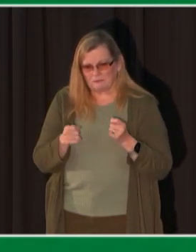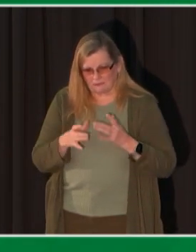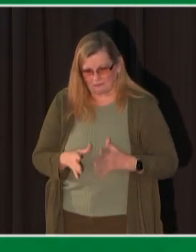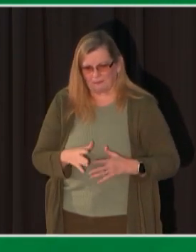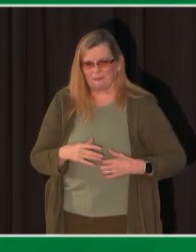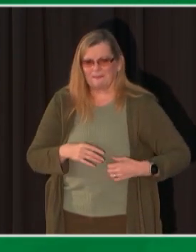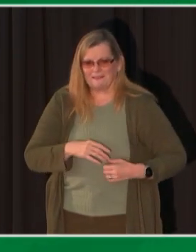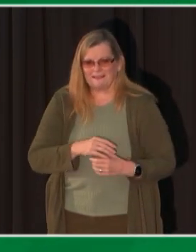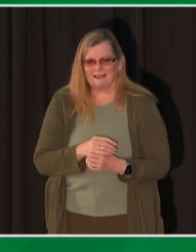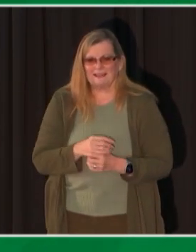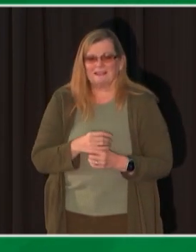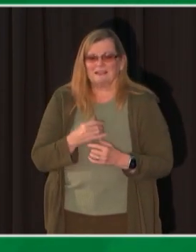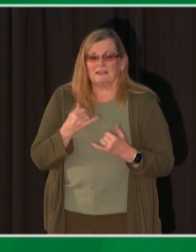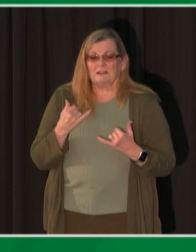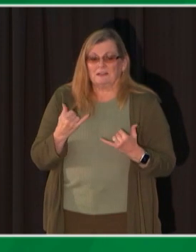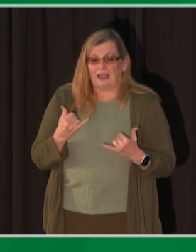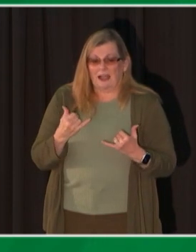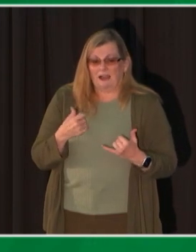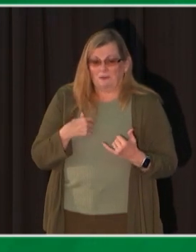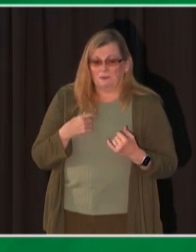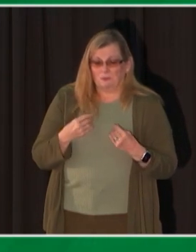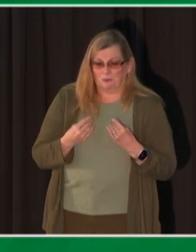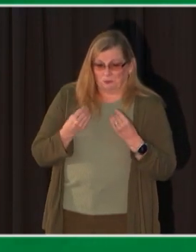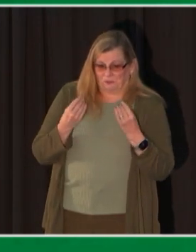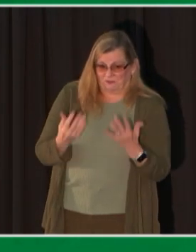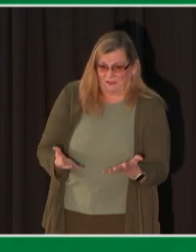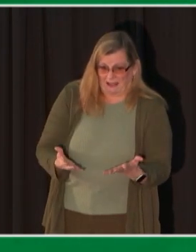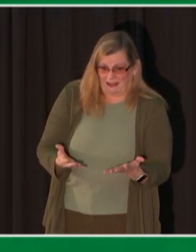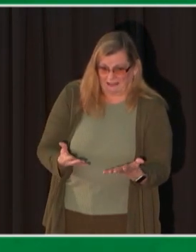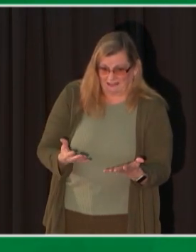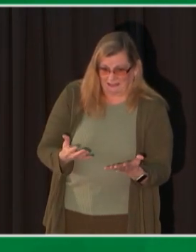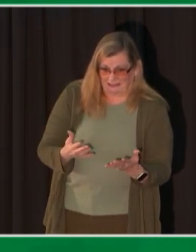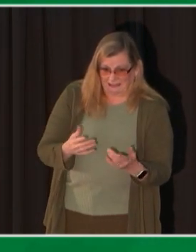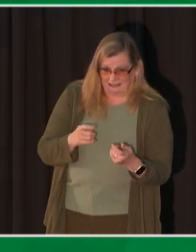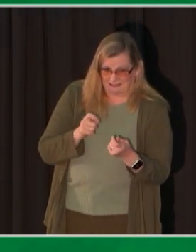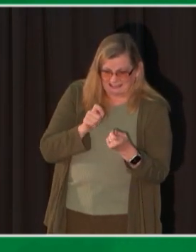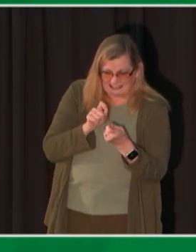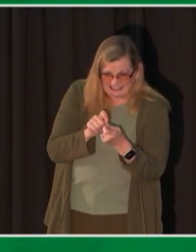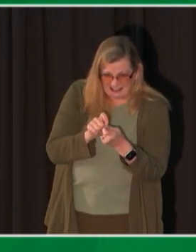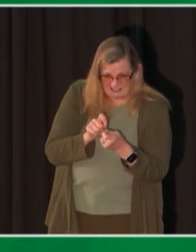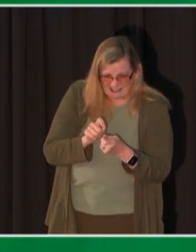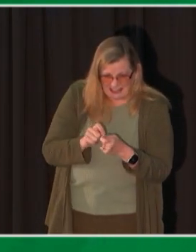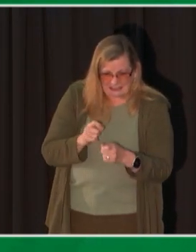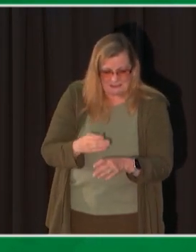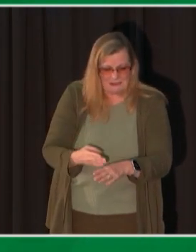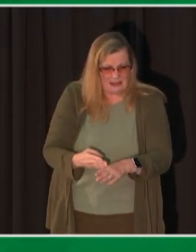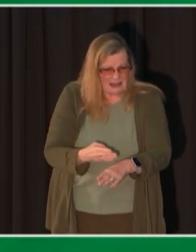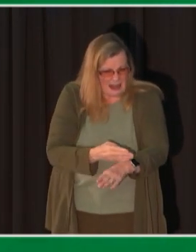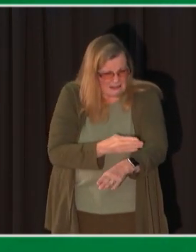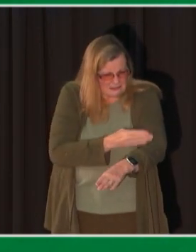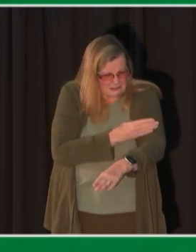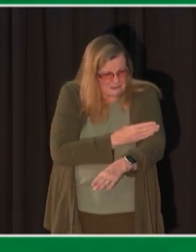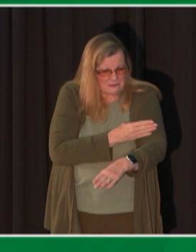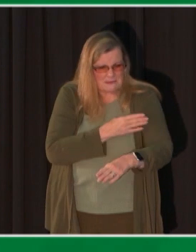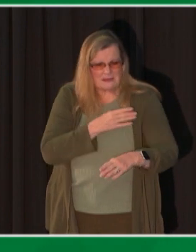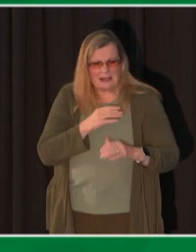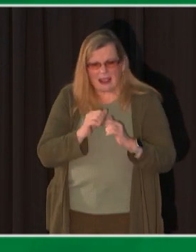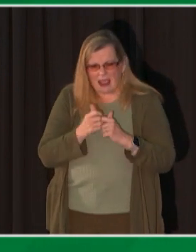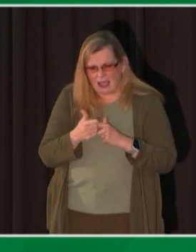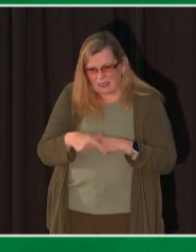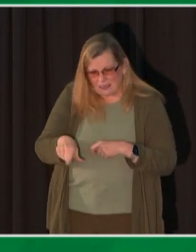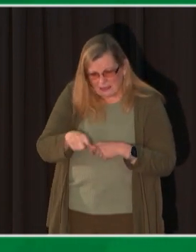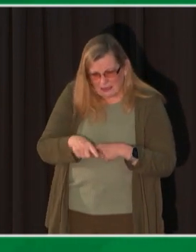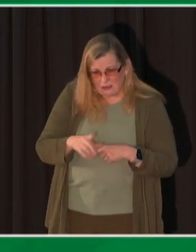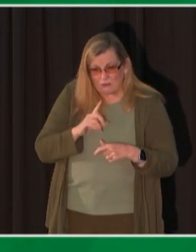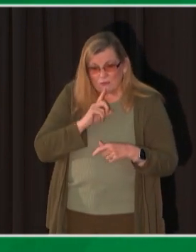to provide enhancements or add additional content and materials that students are requesting.